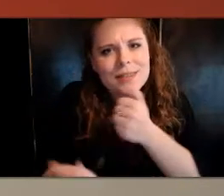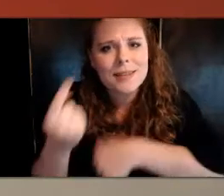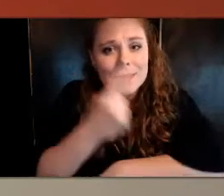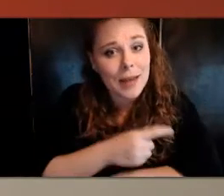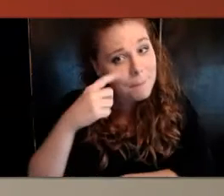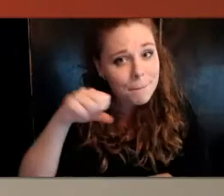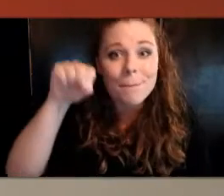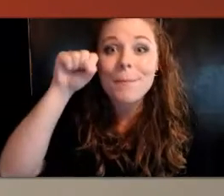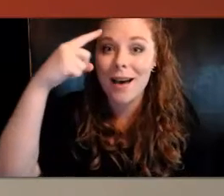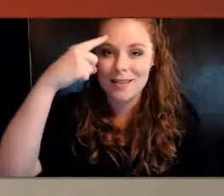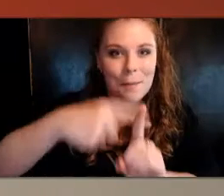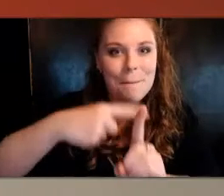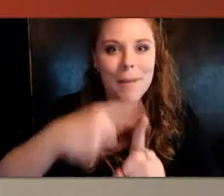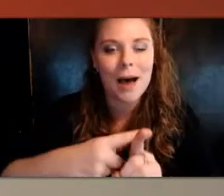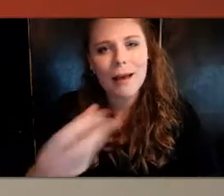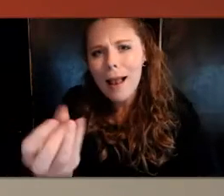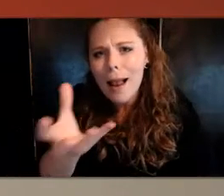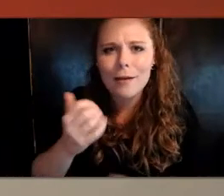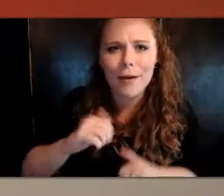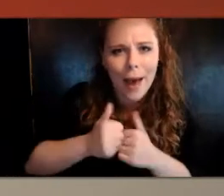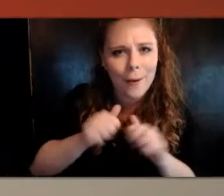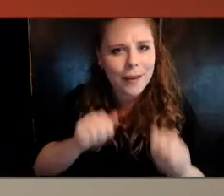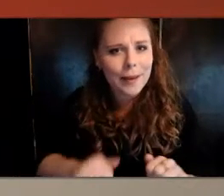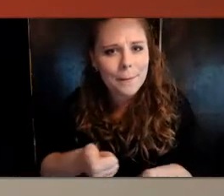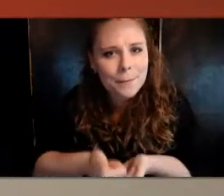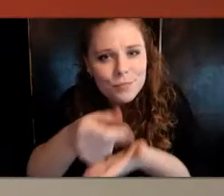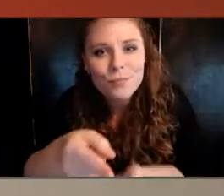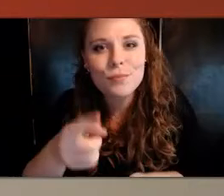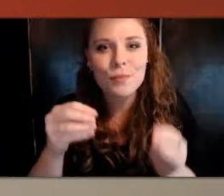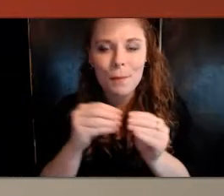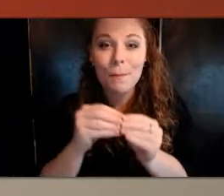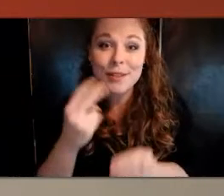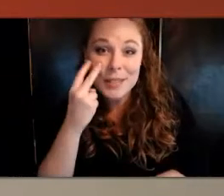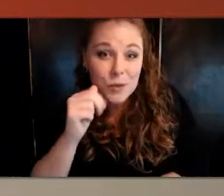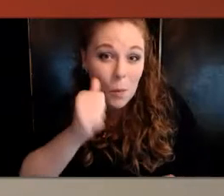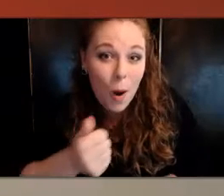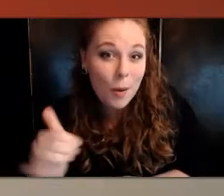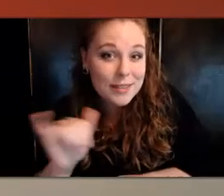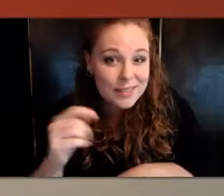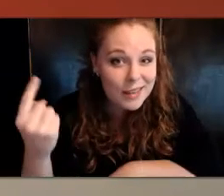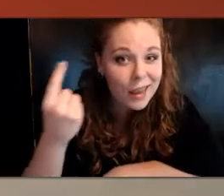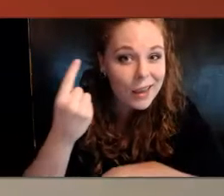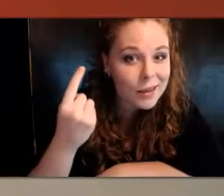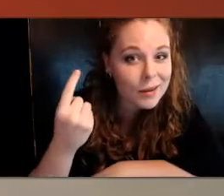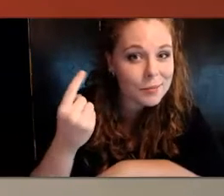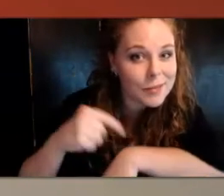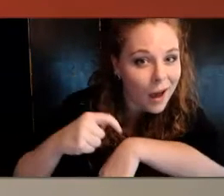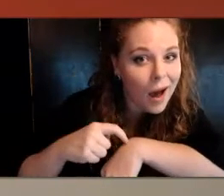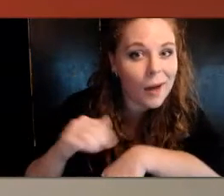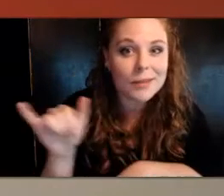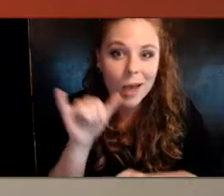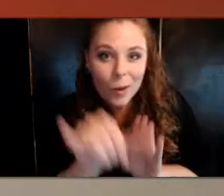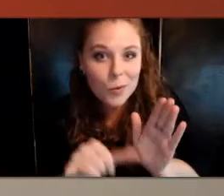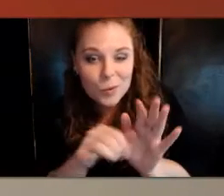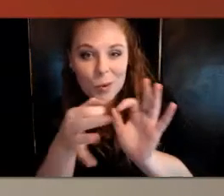up, stay positive, and let us know how we can help. I will see you tomorrow, same time on this same YouTube link. We